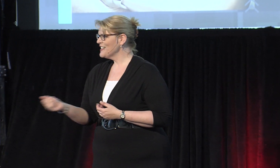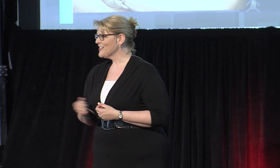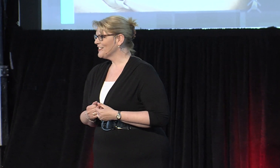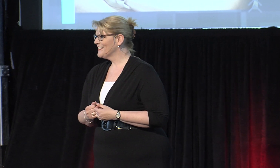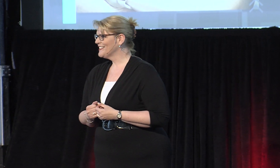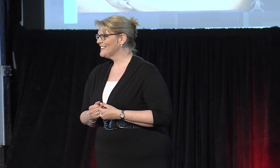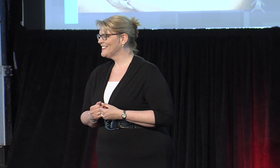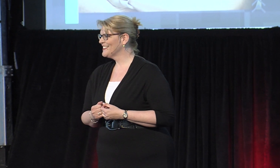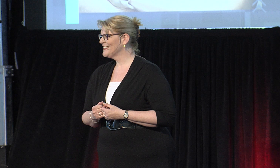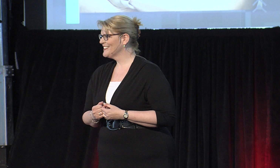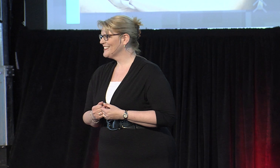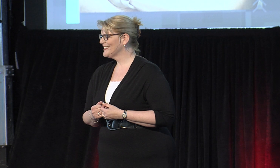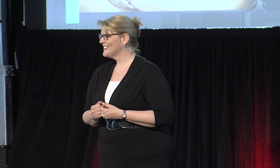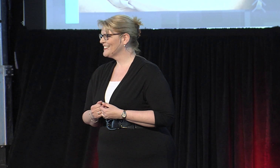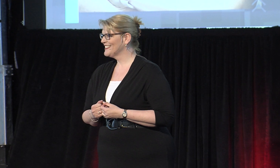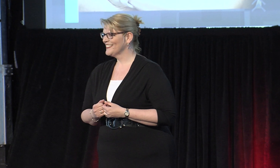What's your answer?